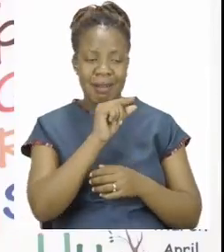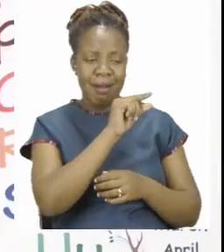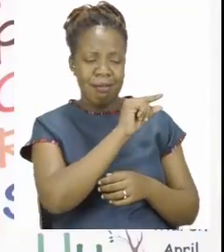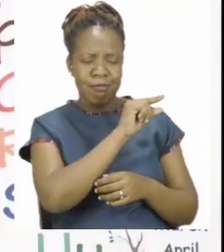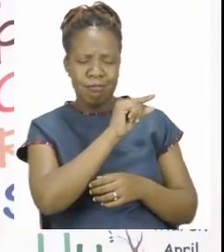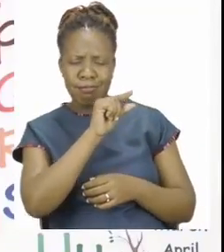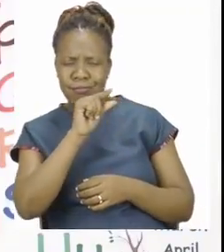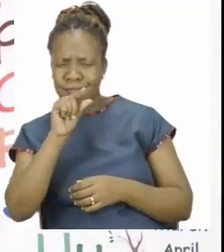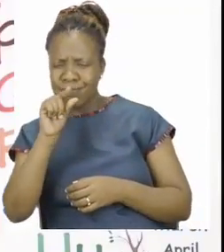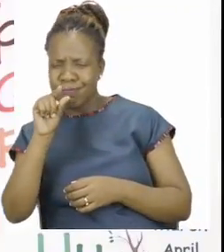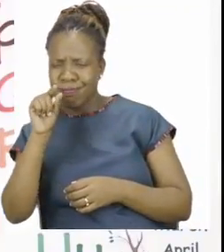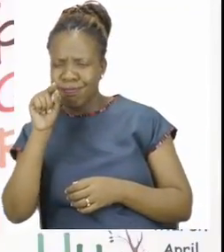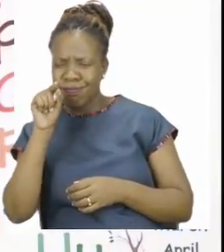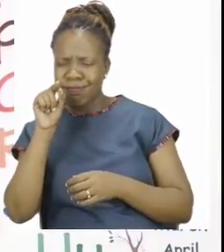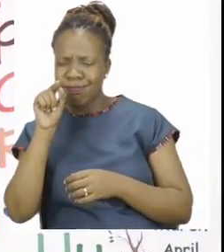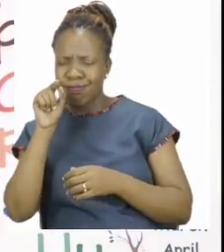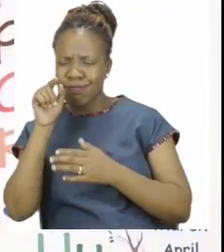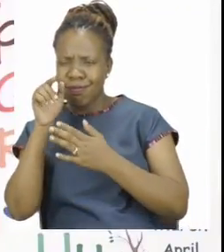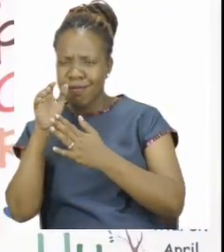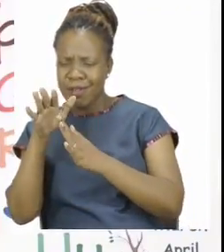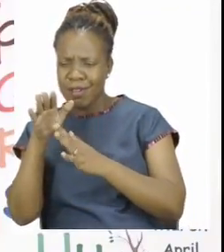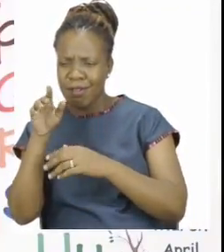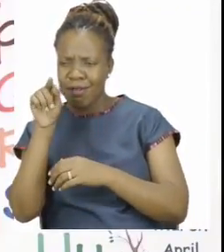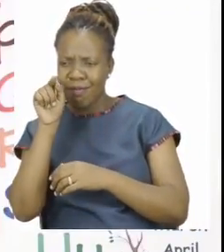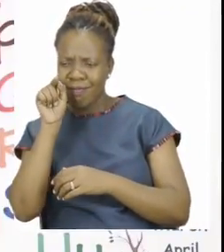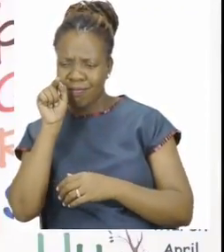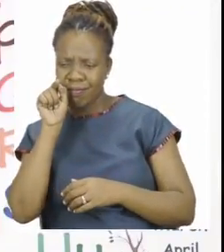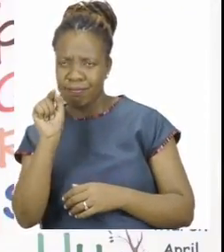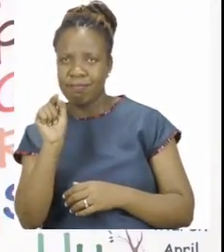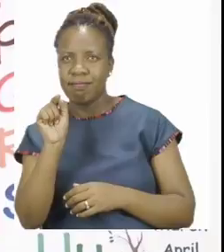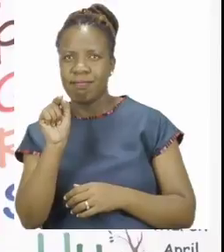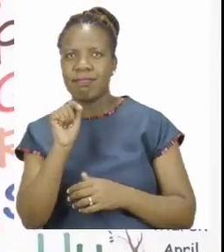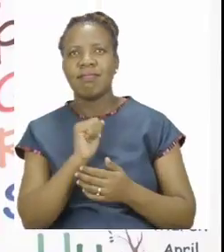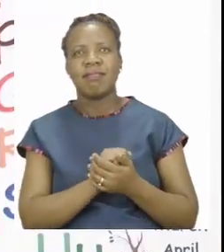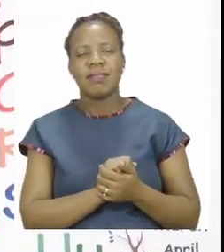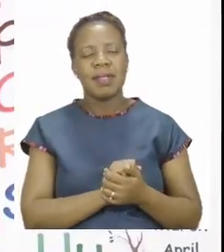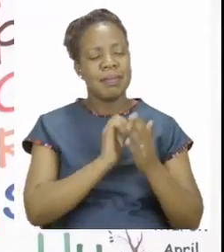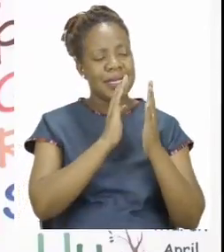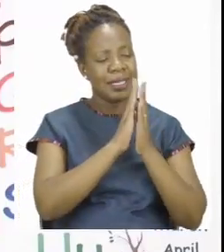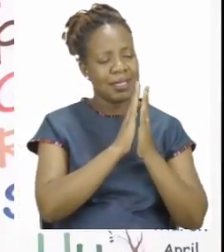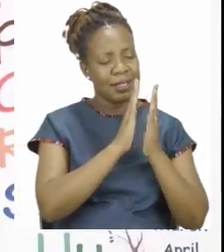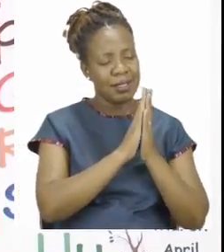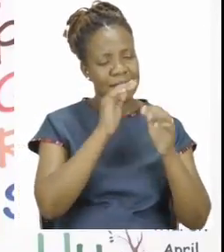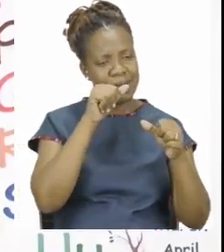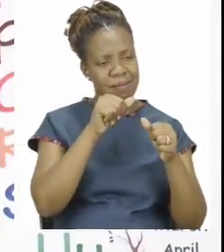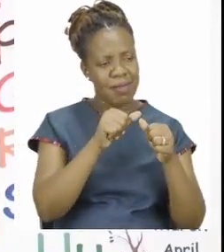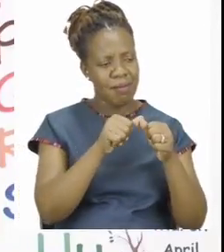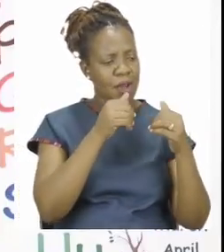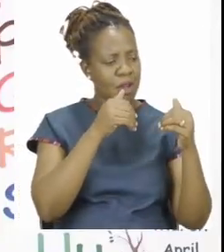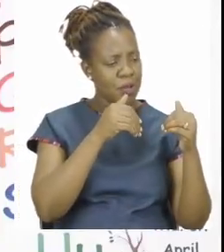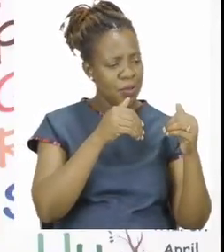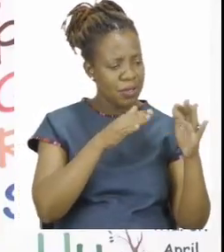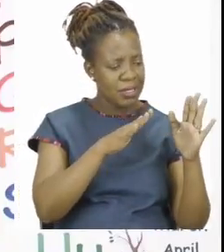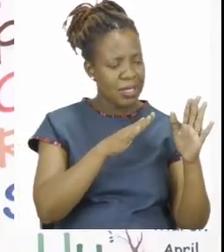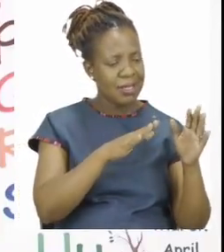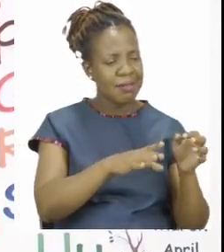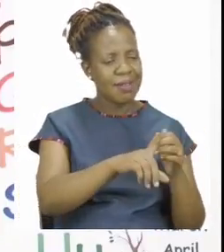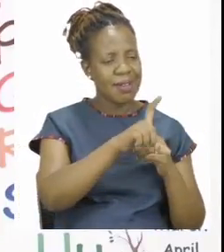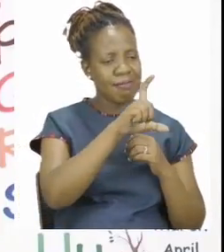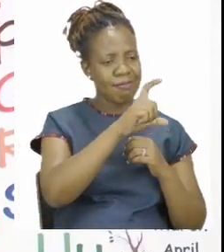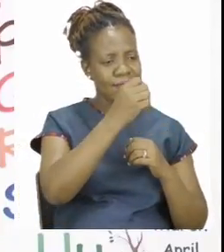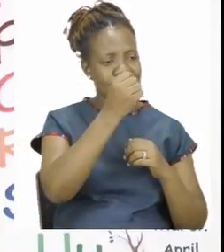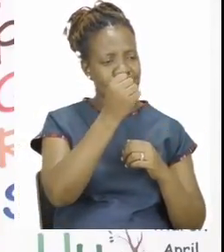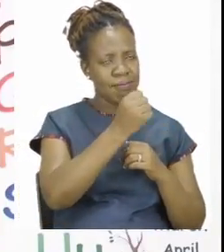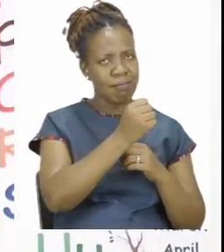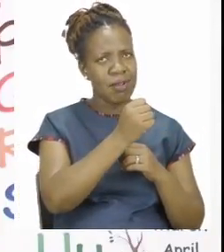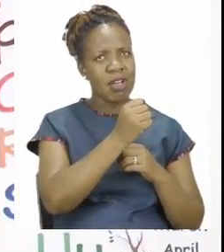sentences, you must start with a capital letter and end with a full stop. Take your time